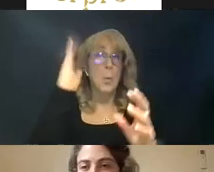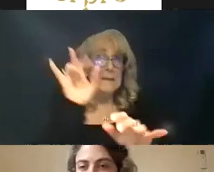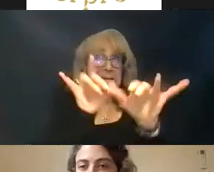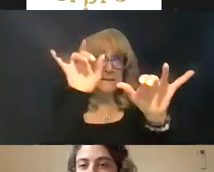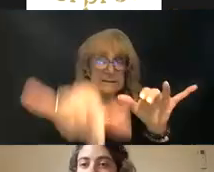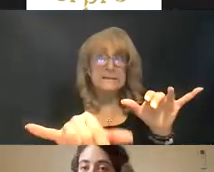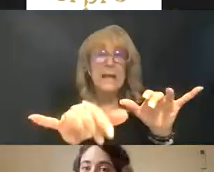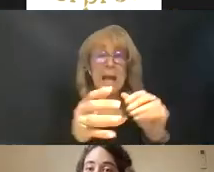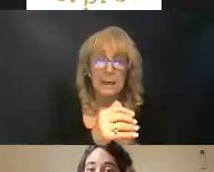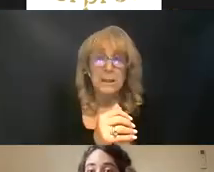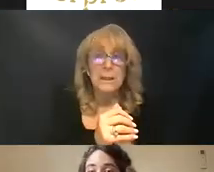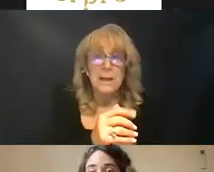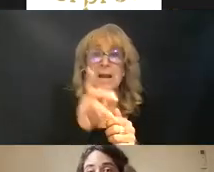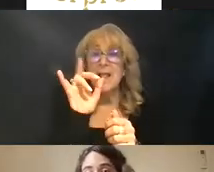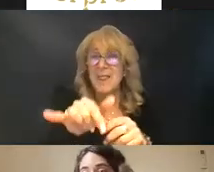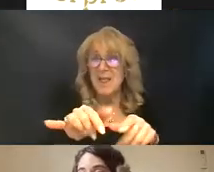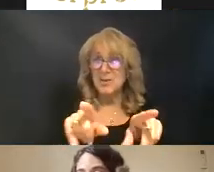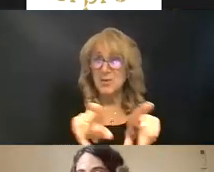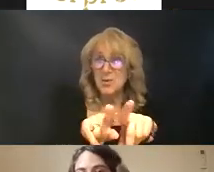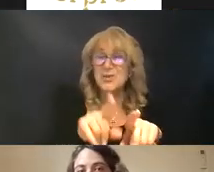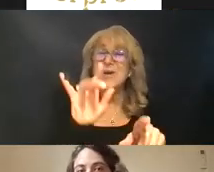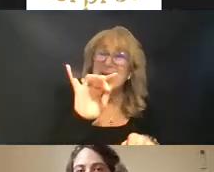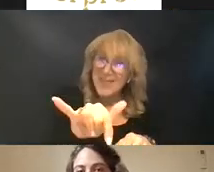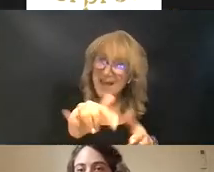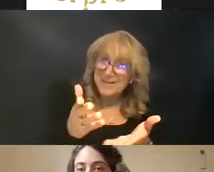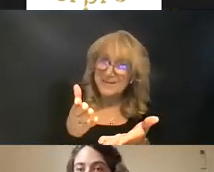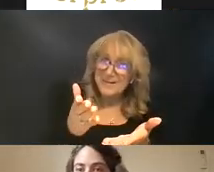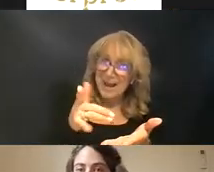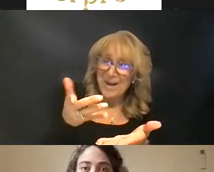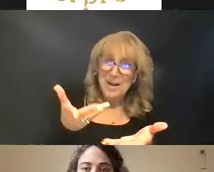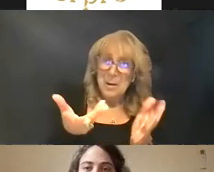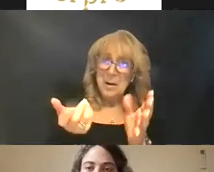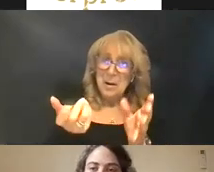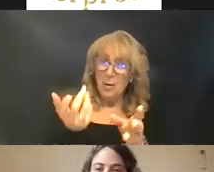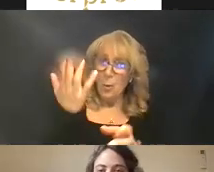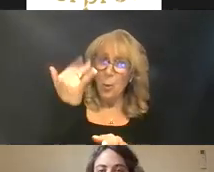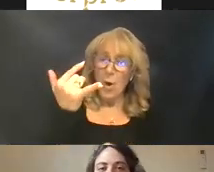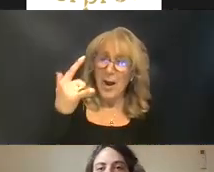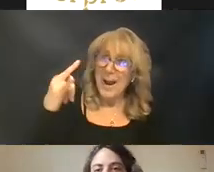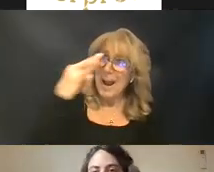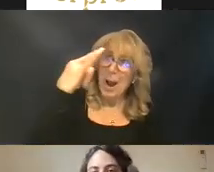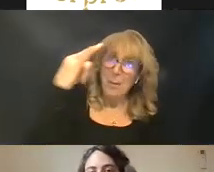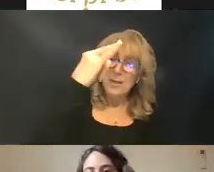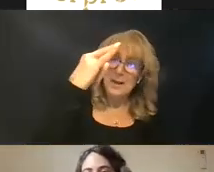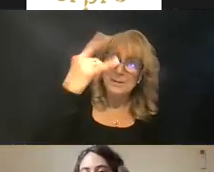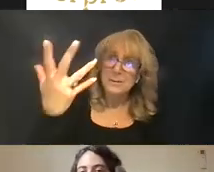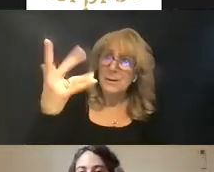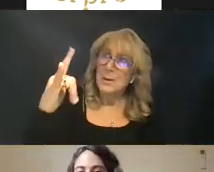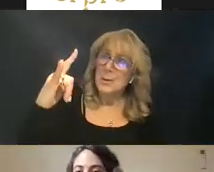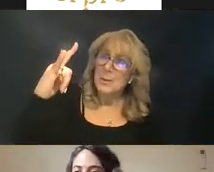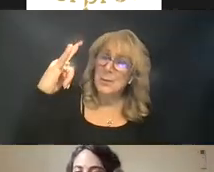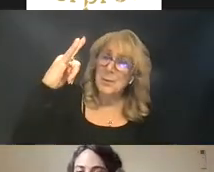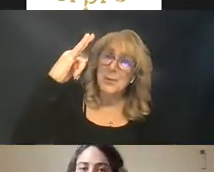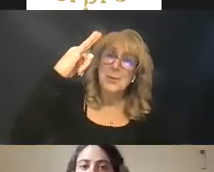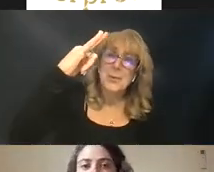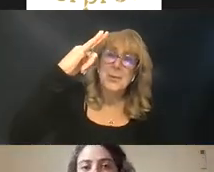also something that actually allows plane to fly. So if we look at an aircraft which is flying, well, the air has to go around